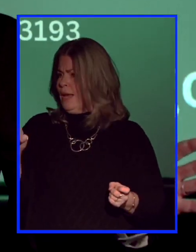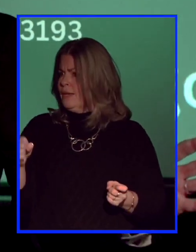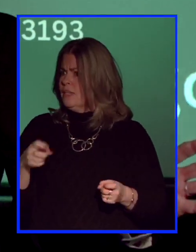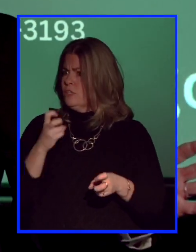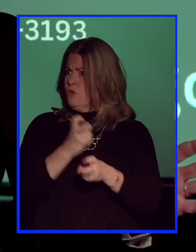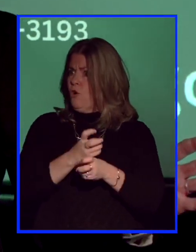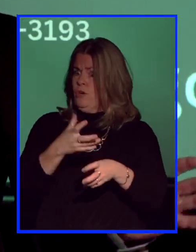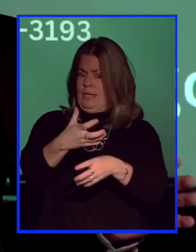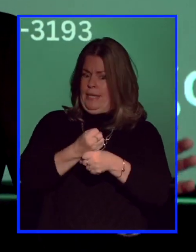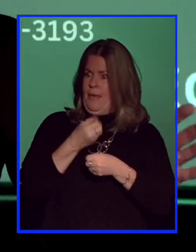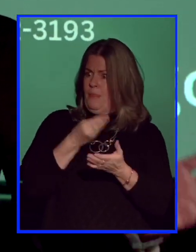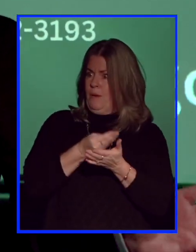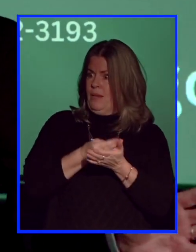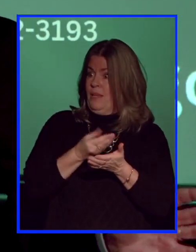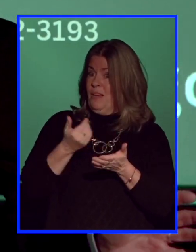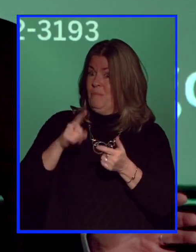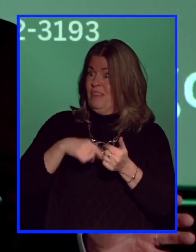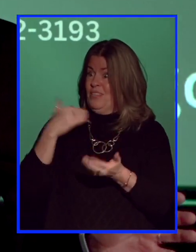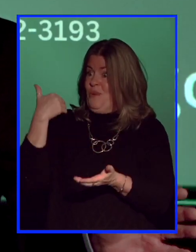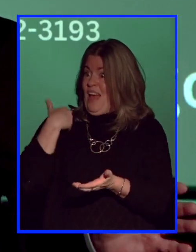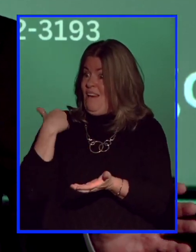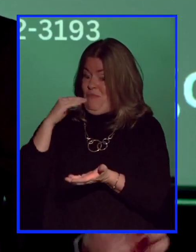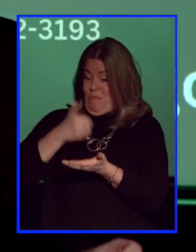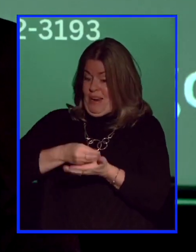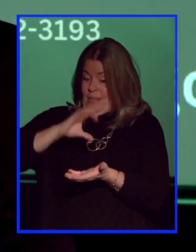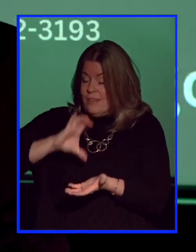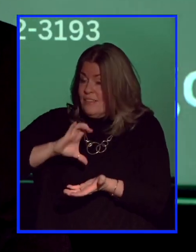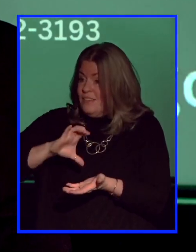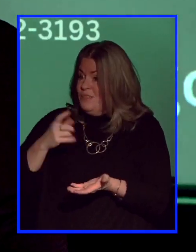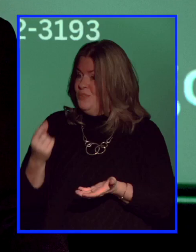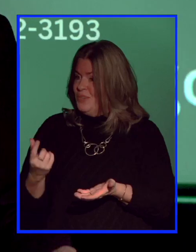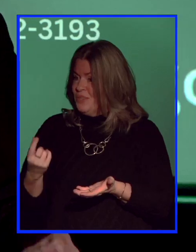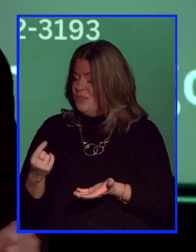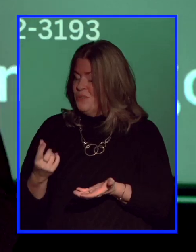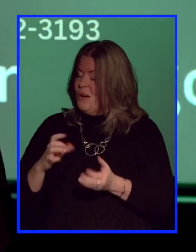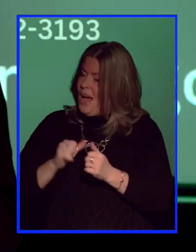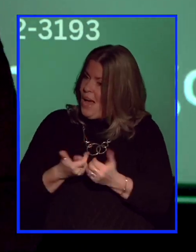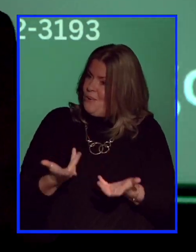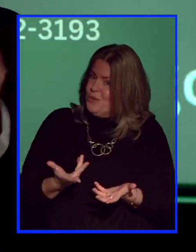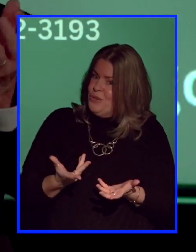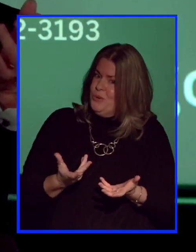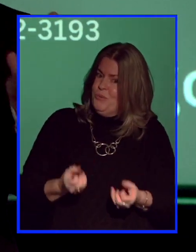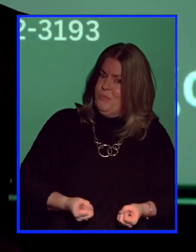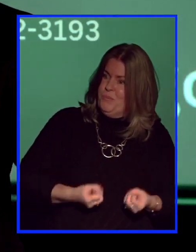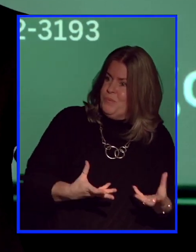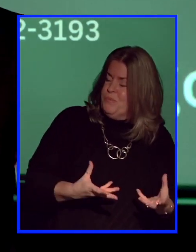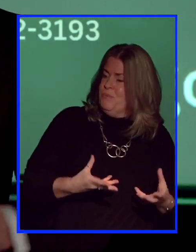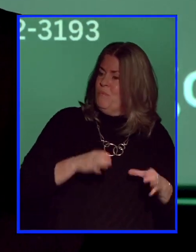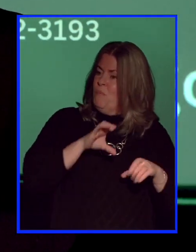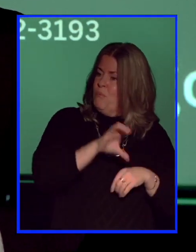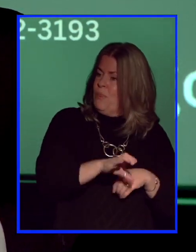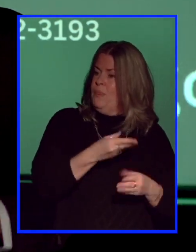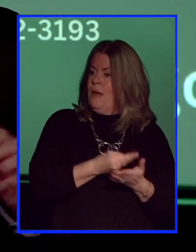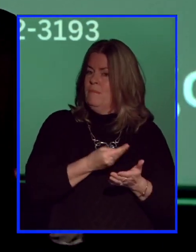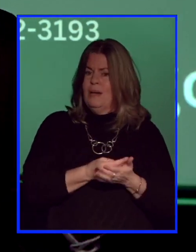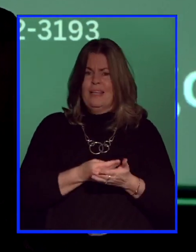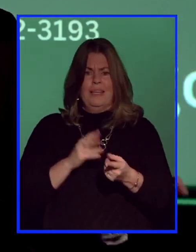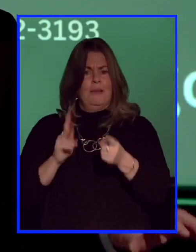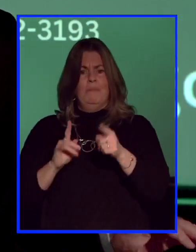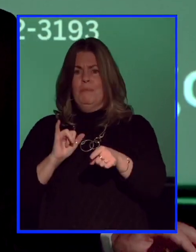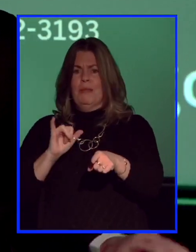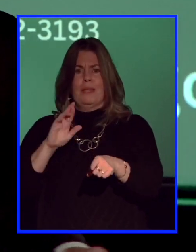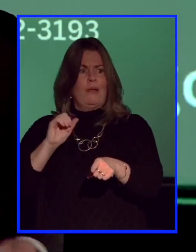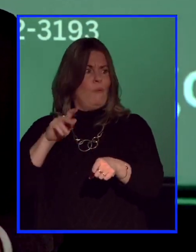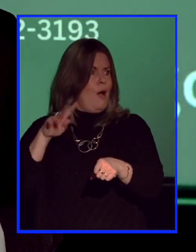then you get it, and then the real hard work begins. How do you make it work? And that's where people like Rocket and folks in